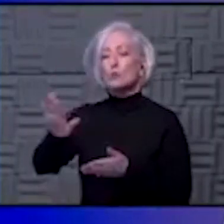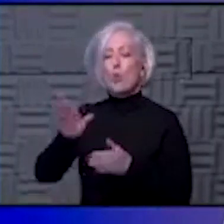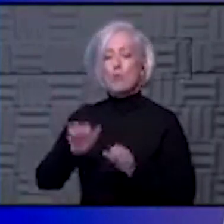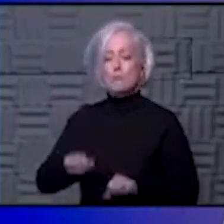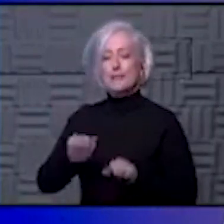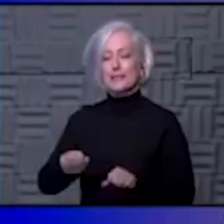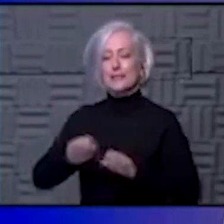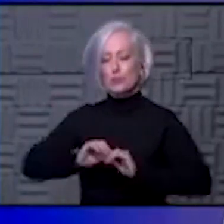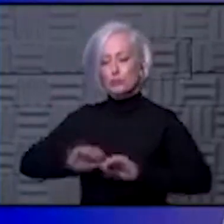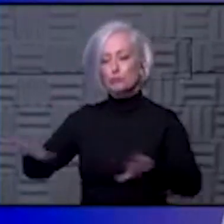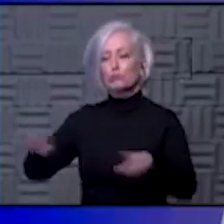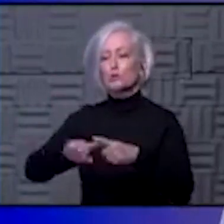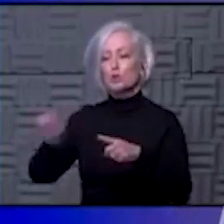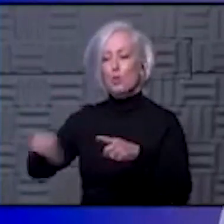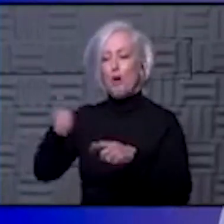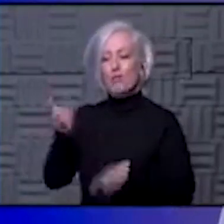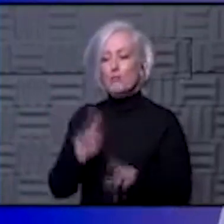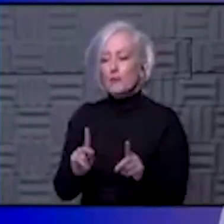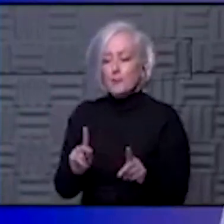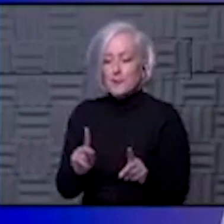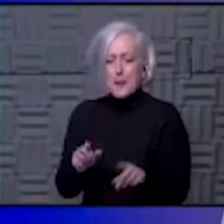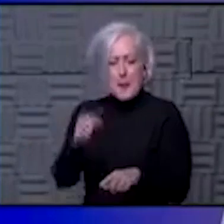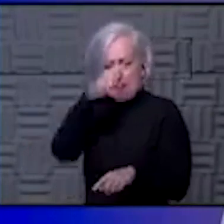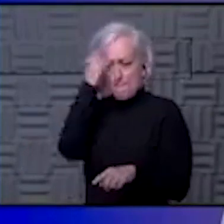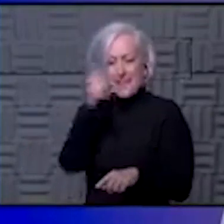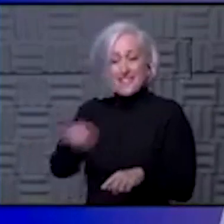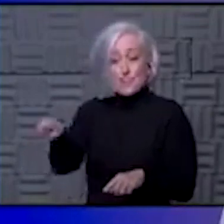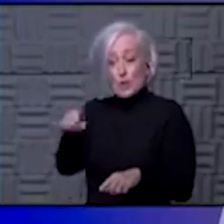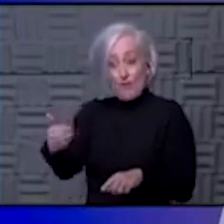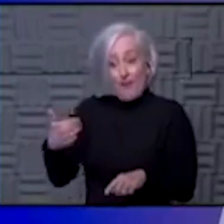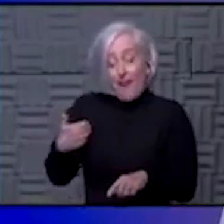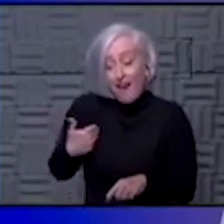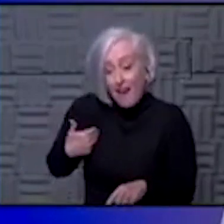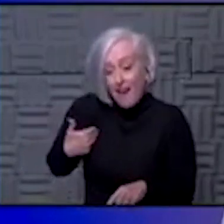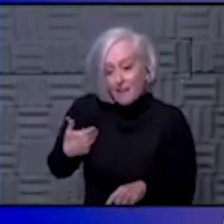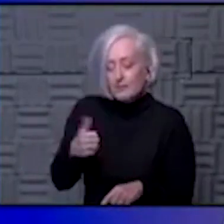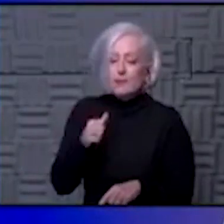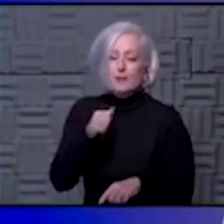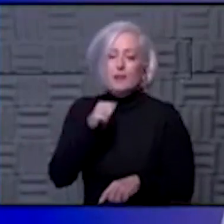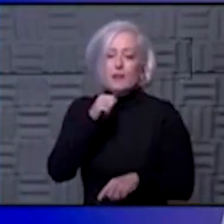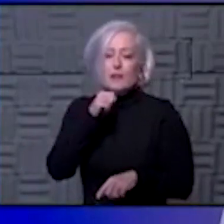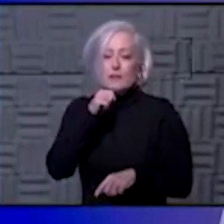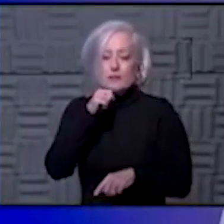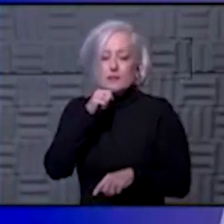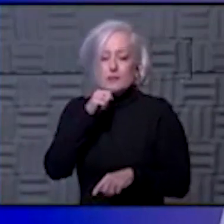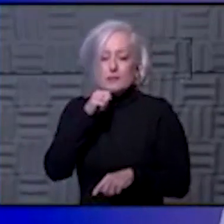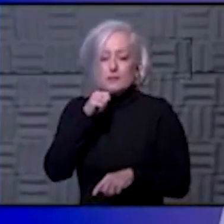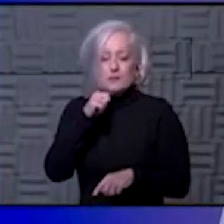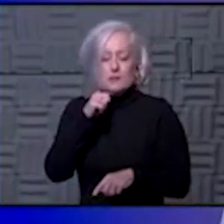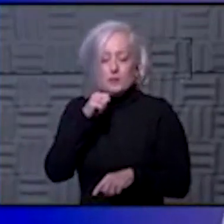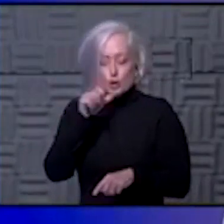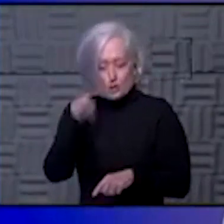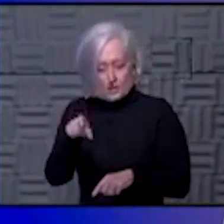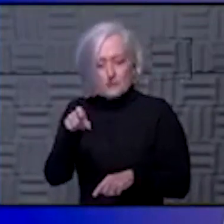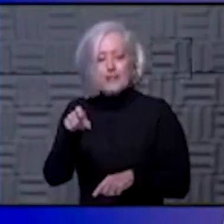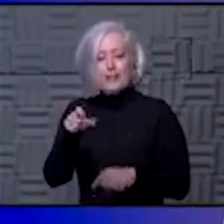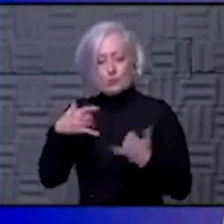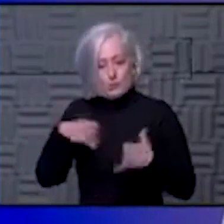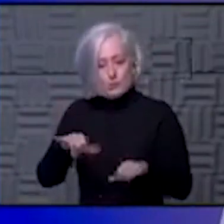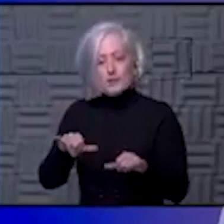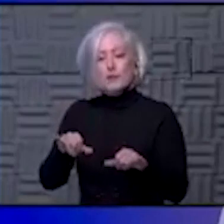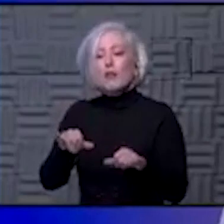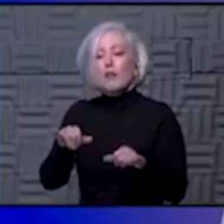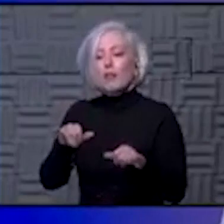people. But just because you've had it, it is absolutely not a reason to not do the things that we've talked about, not meet in